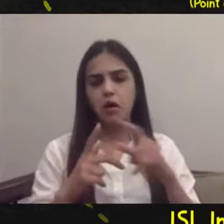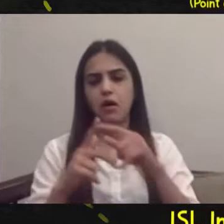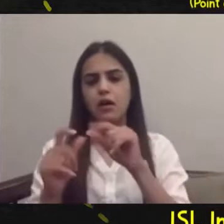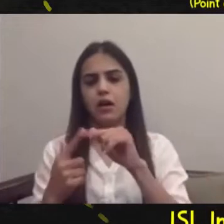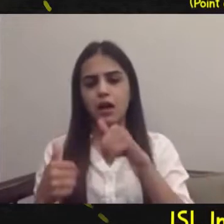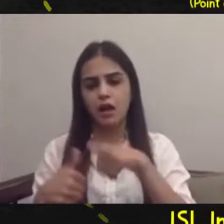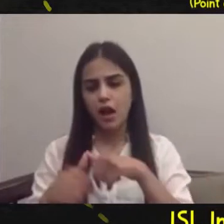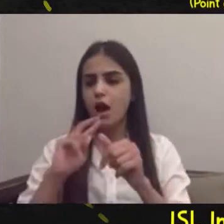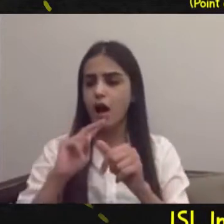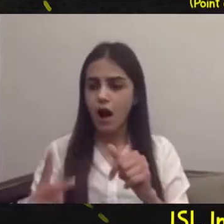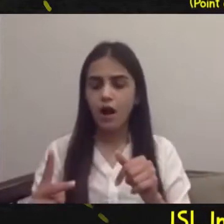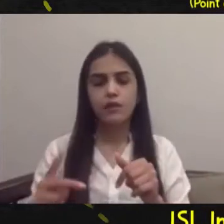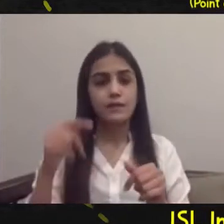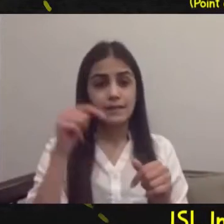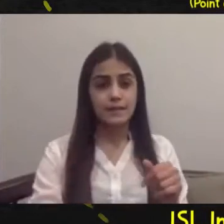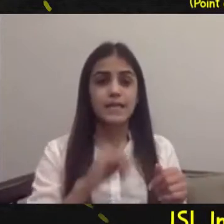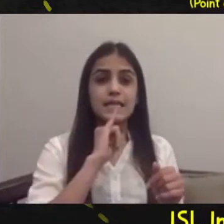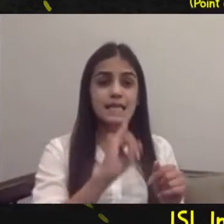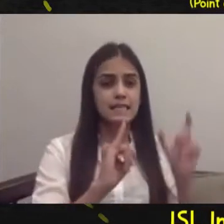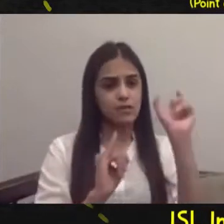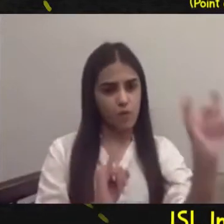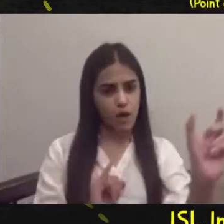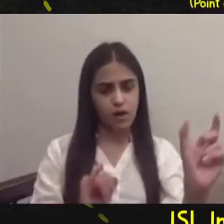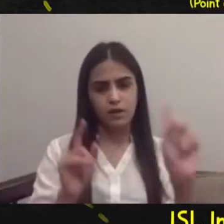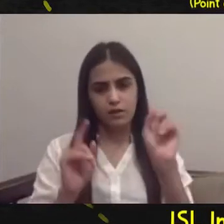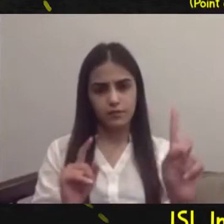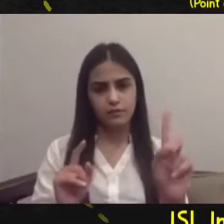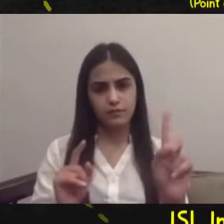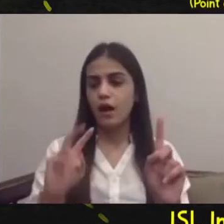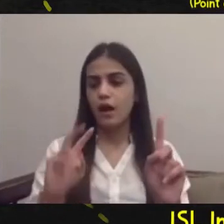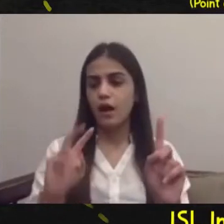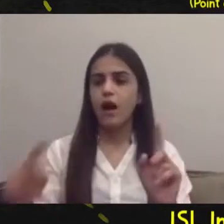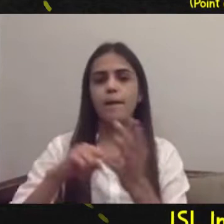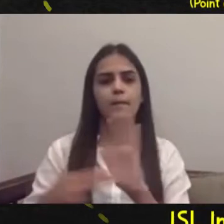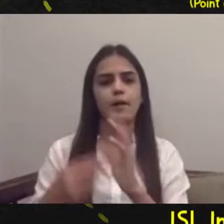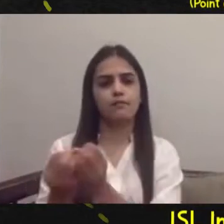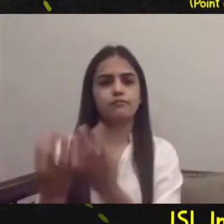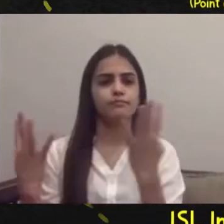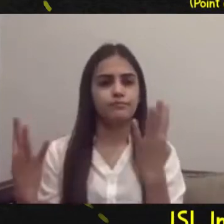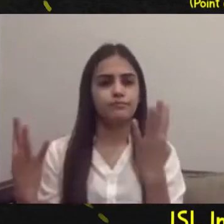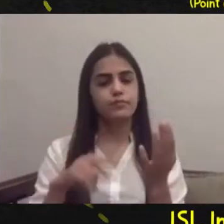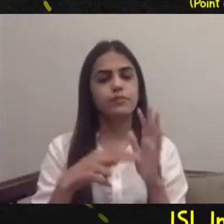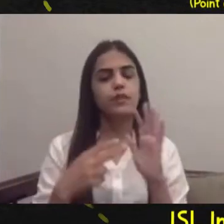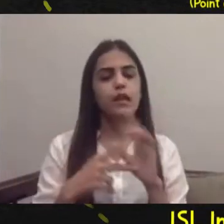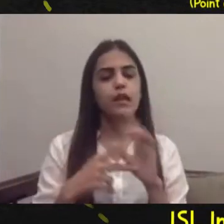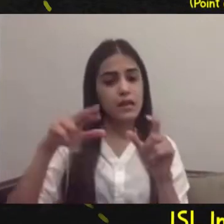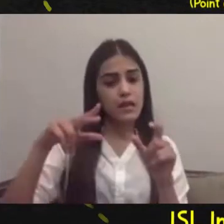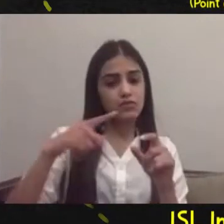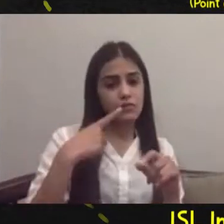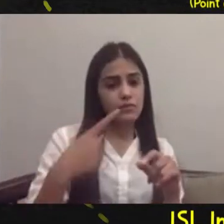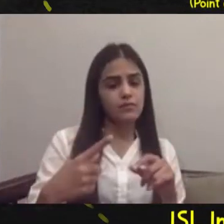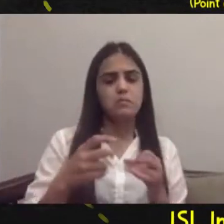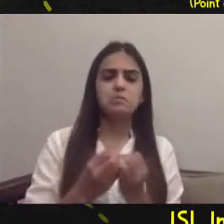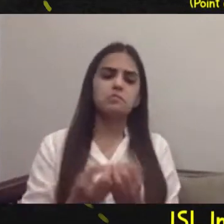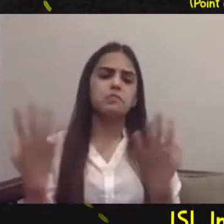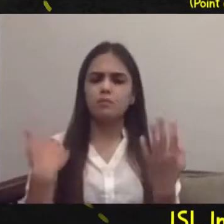Eventually, data is what's won, and Oxford Dictionary basically said this is a mass noun, which also I had no